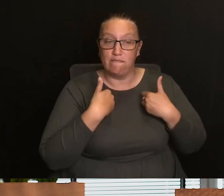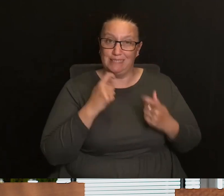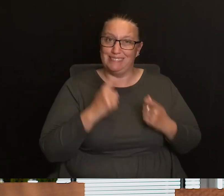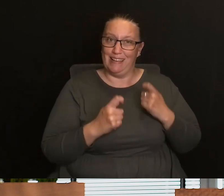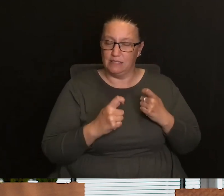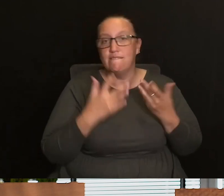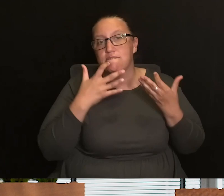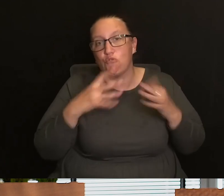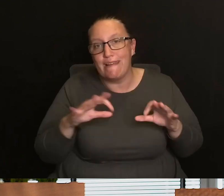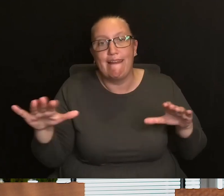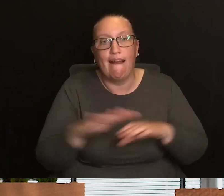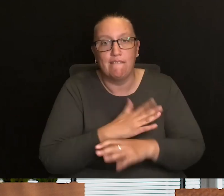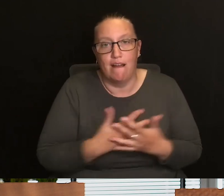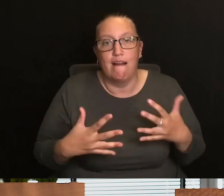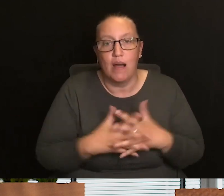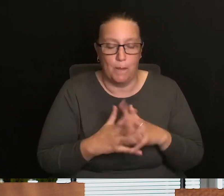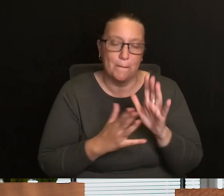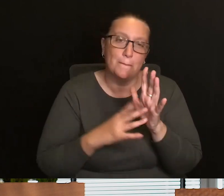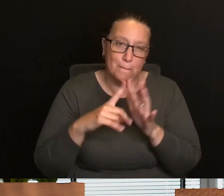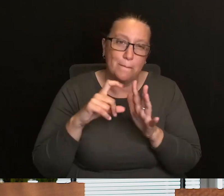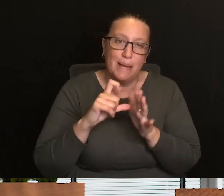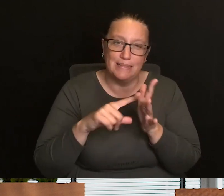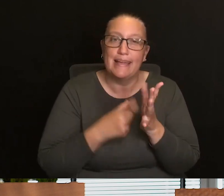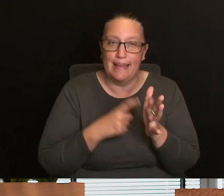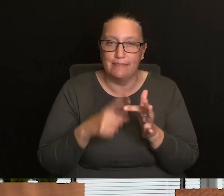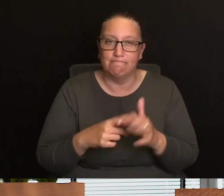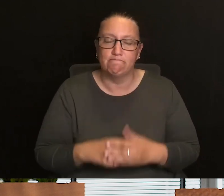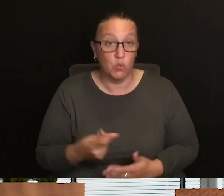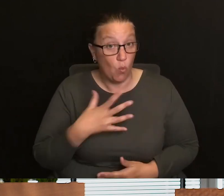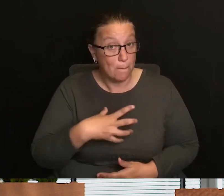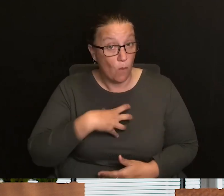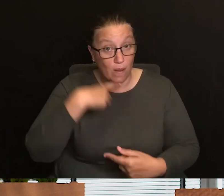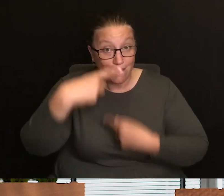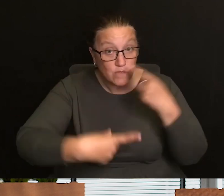bowel cancer screening test. For further information on the National Bowel